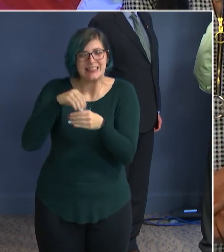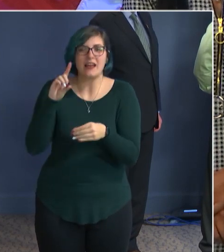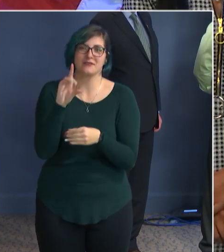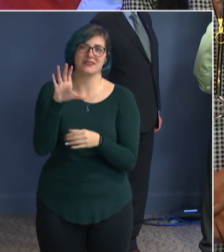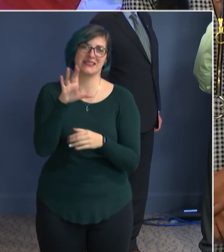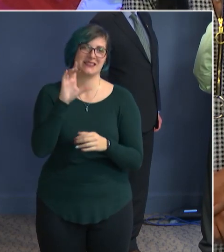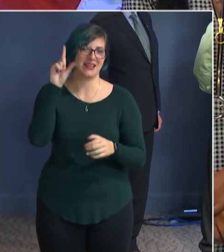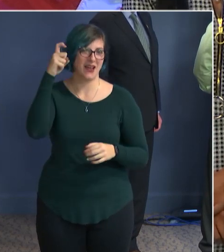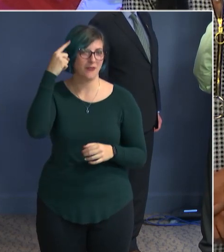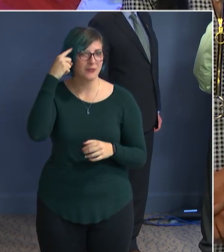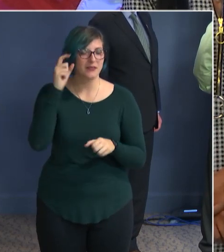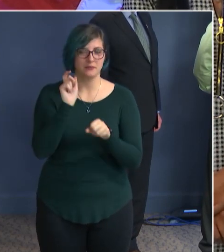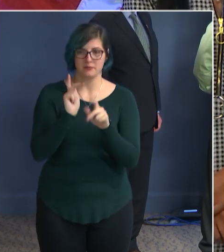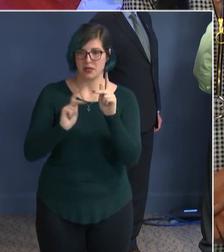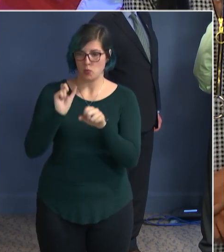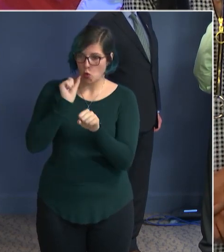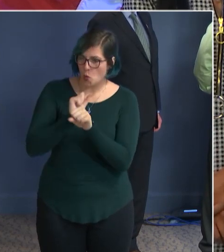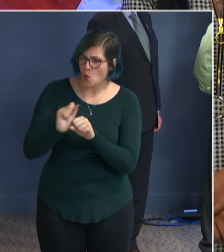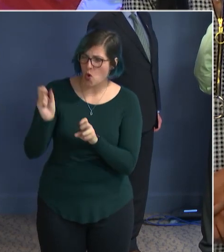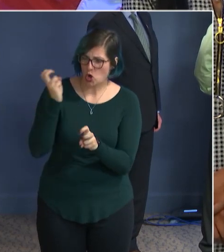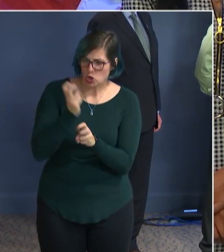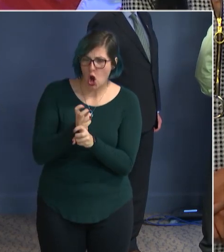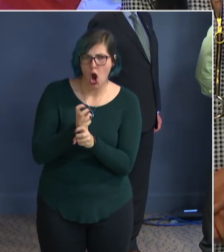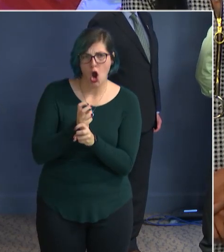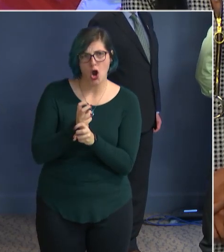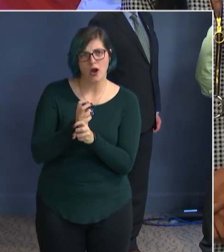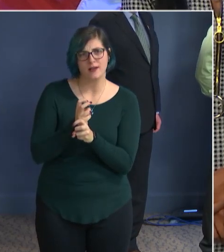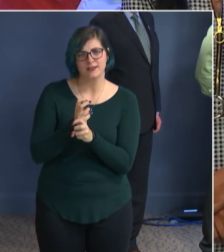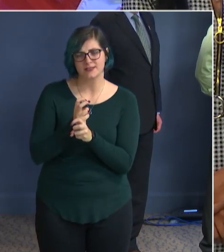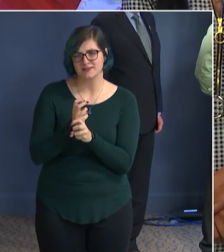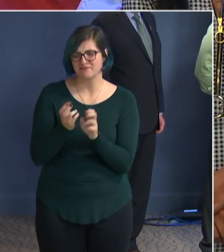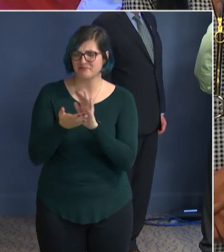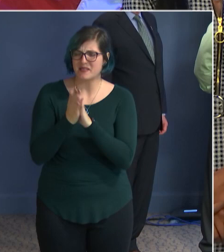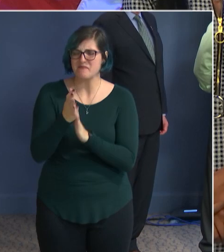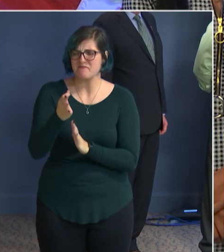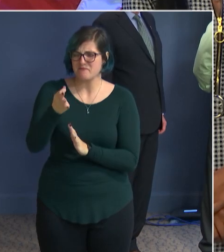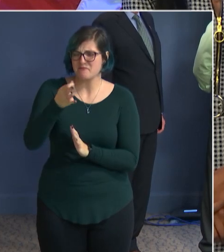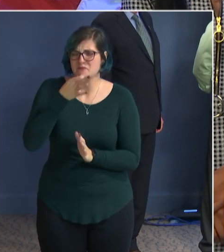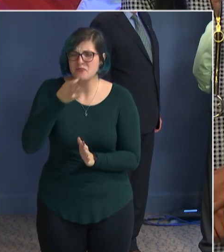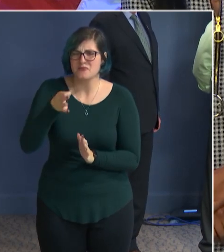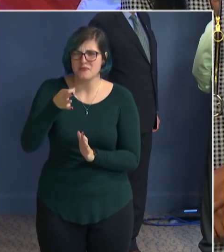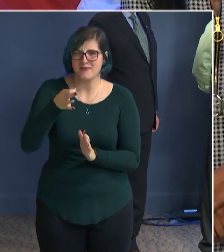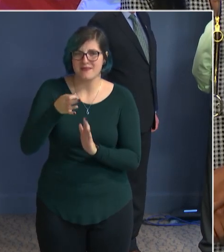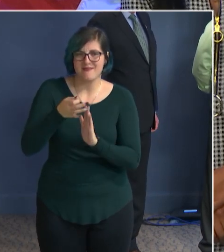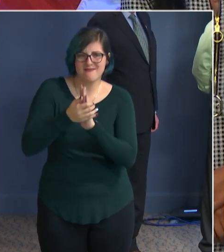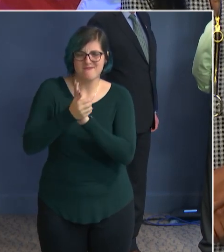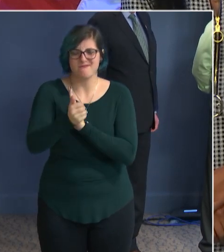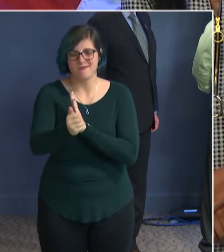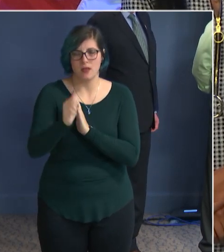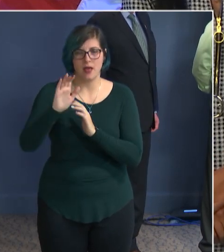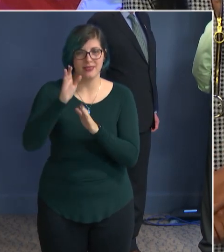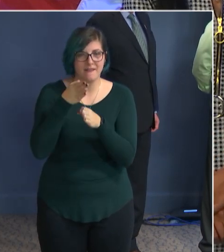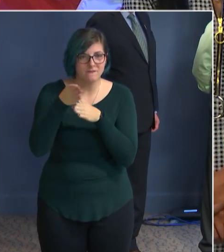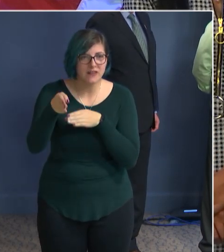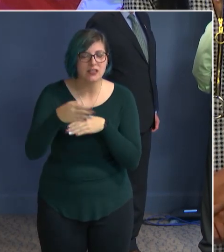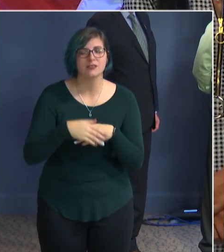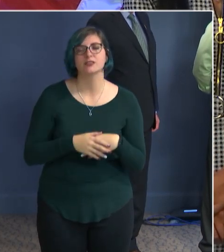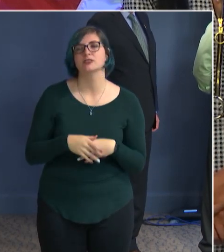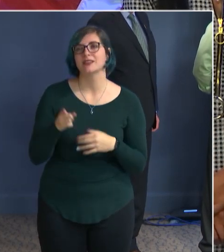government. People who have worked hard, who put in the time, who are expert in their field, and who have earned the